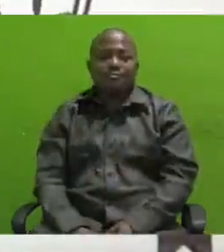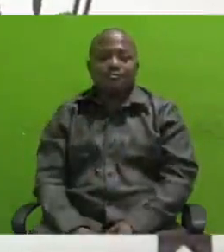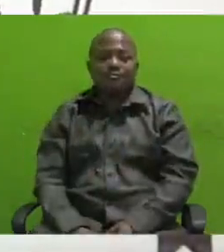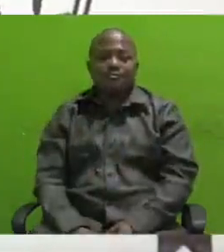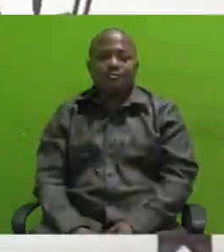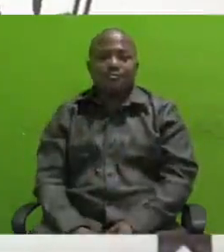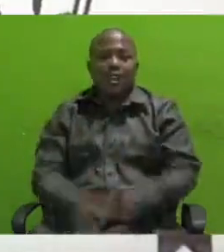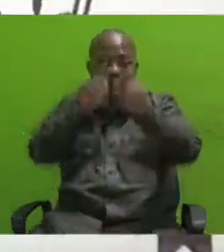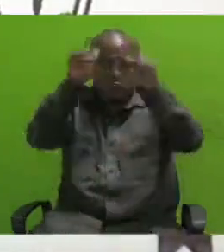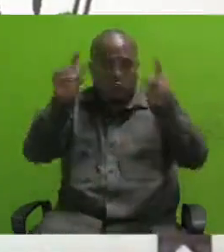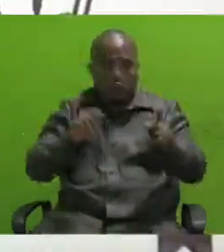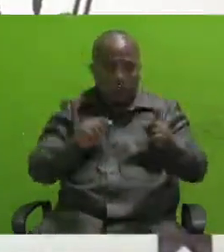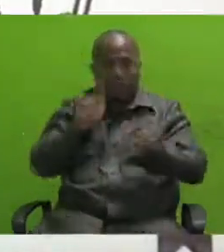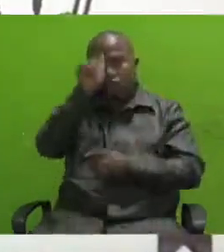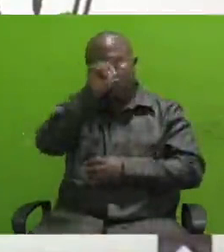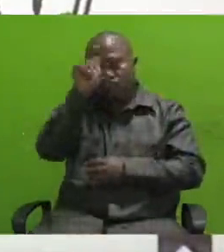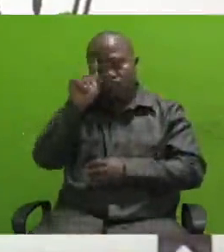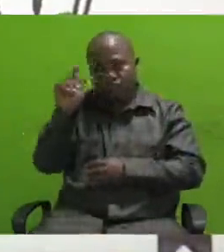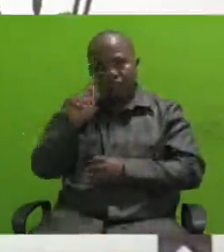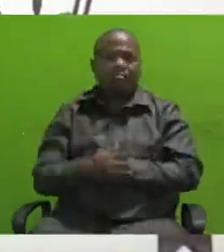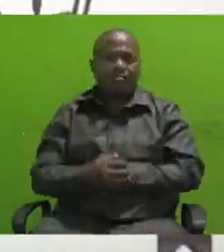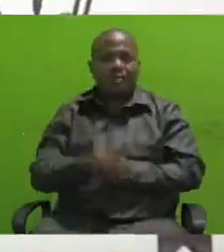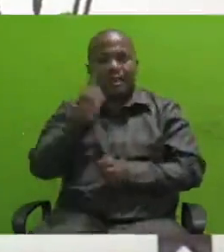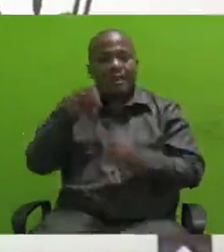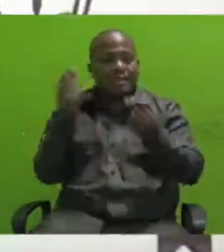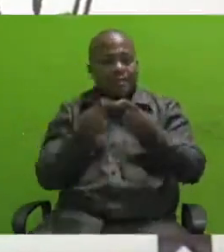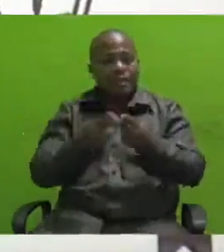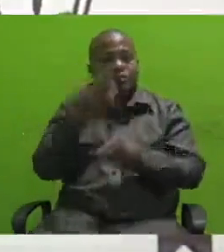what? Square is equal to 5 square.